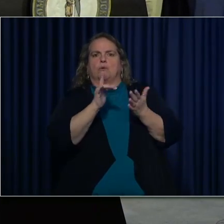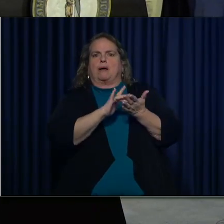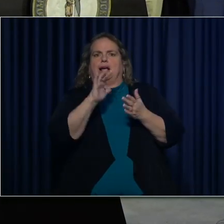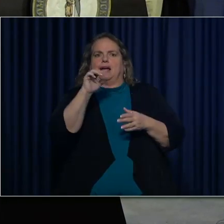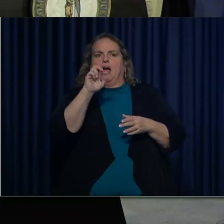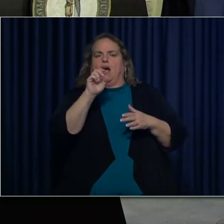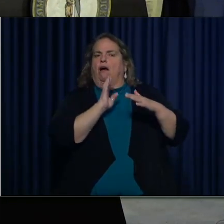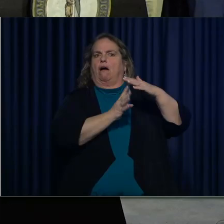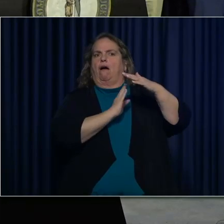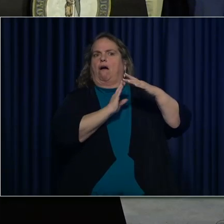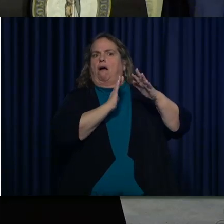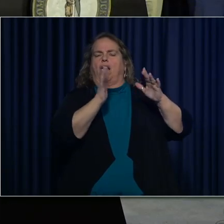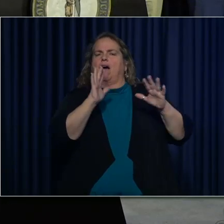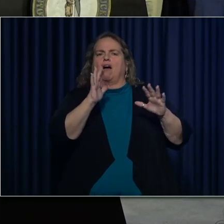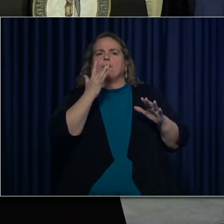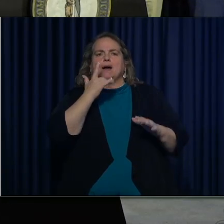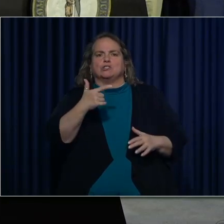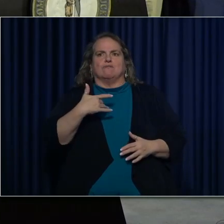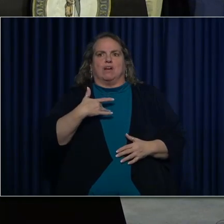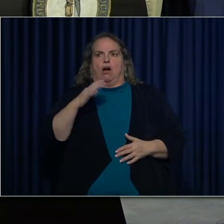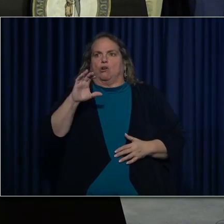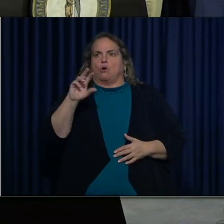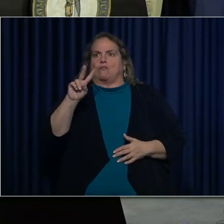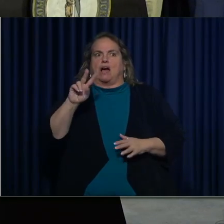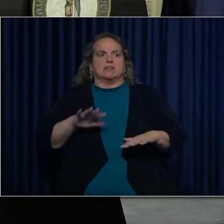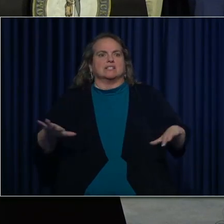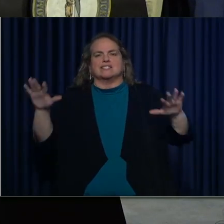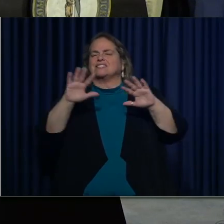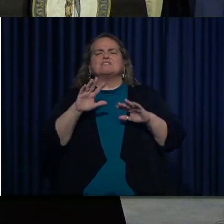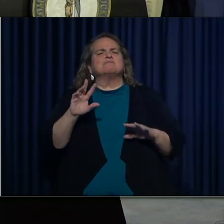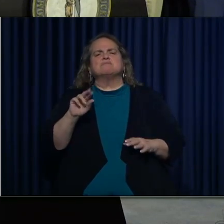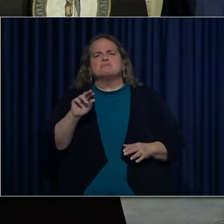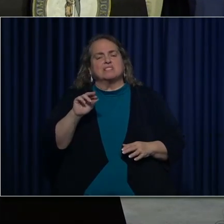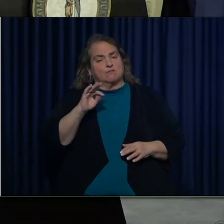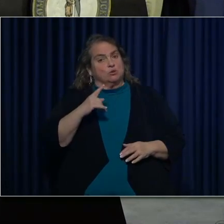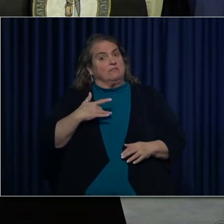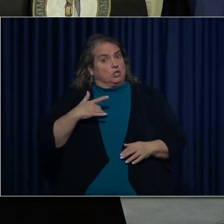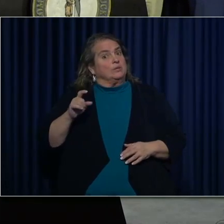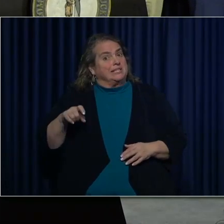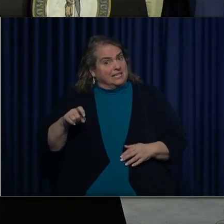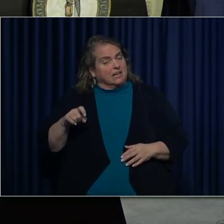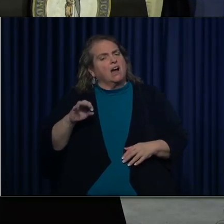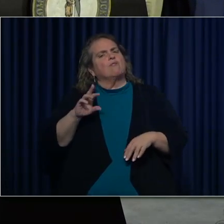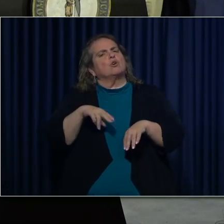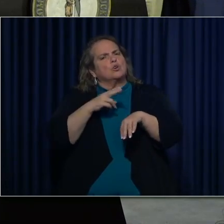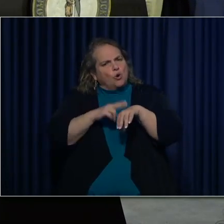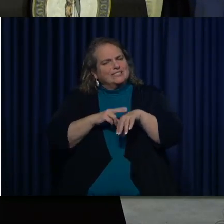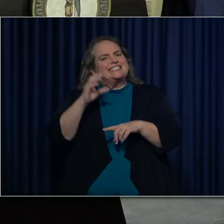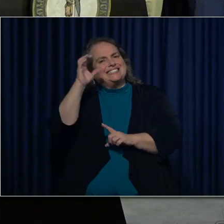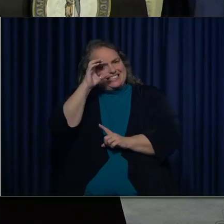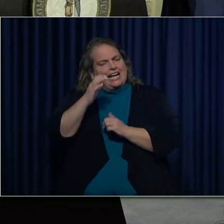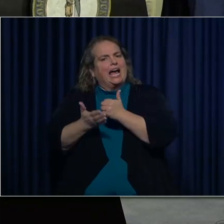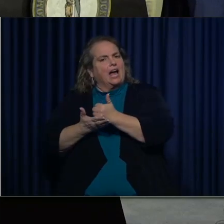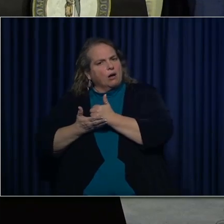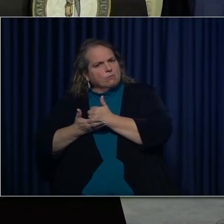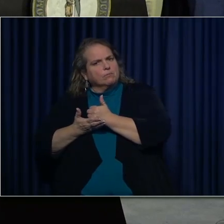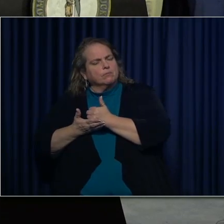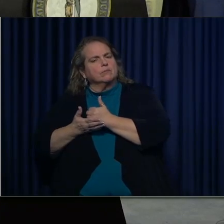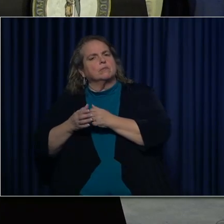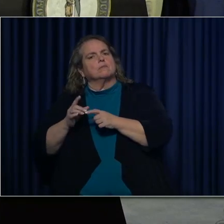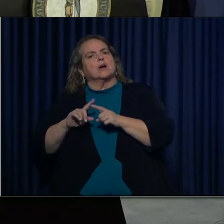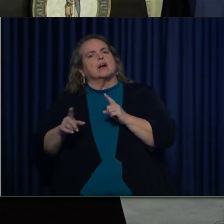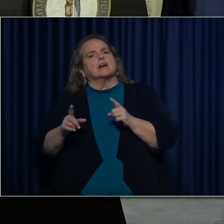have simply because there's coronavirus. If you feel you need medical care, though, of course, please seek that. But as far as